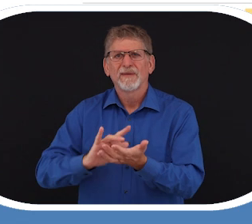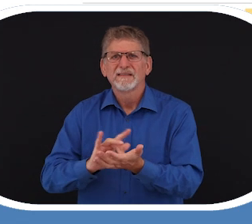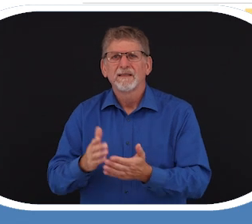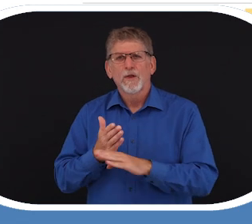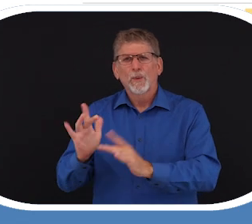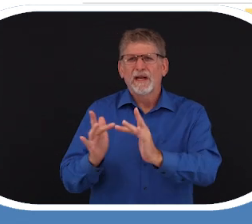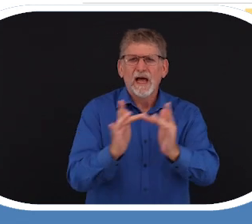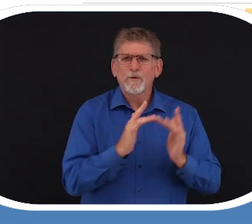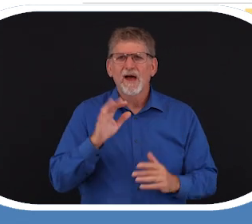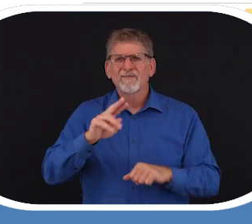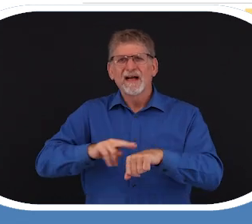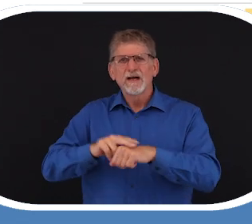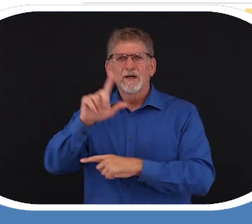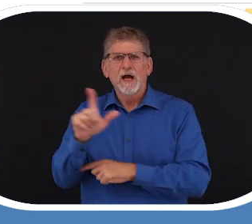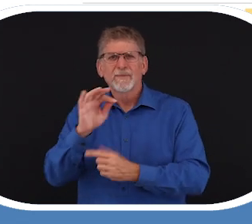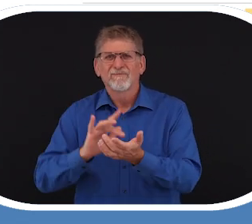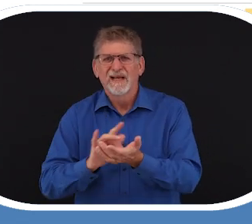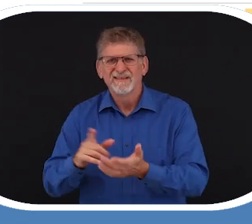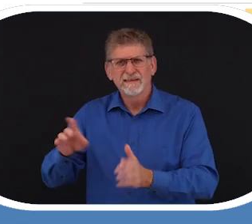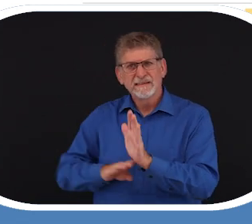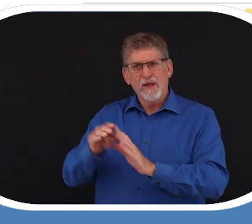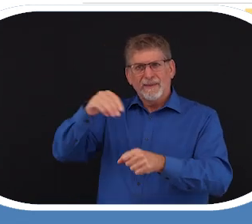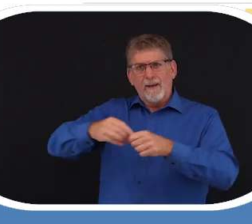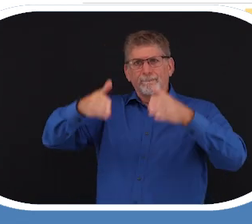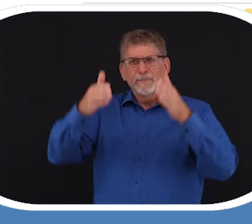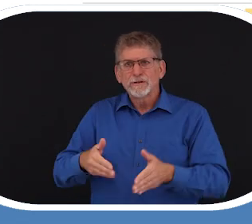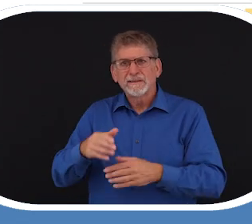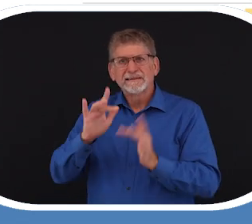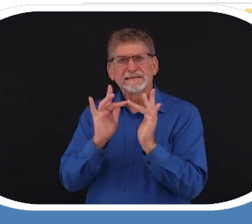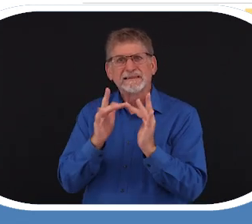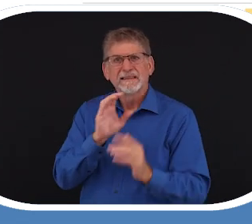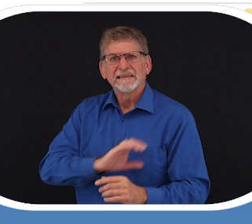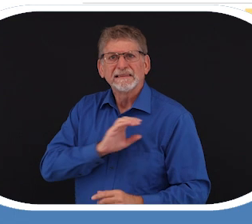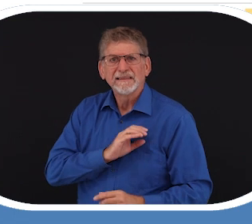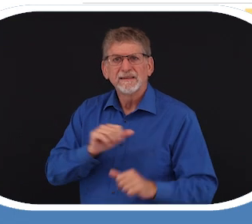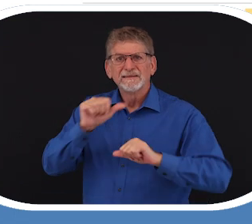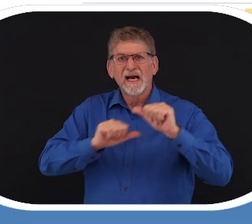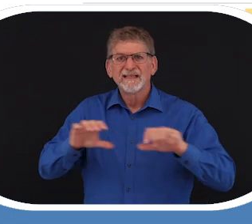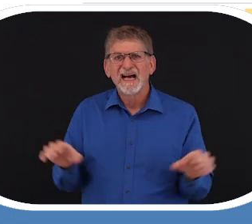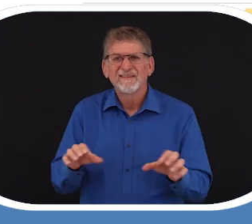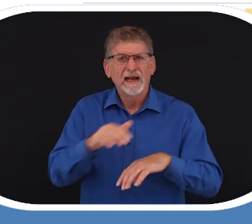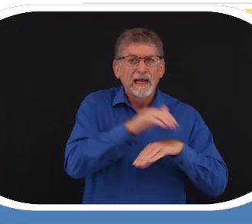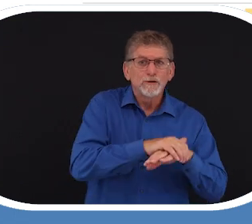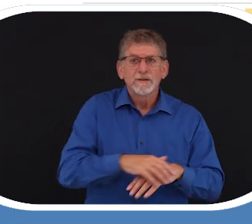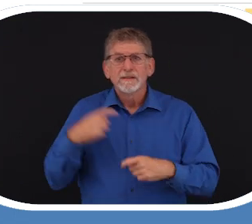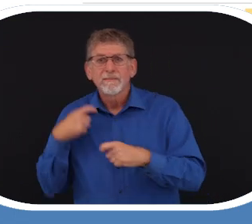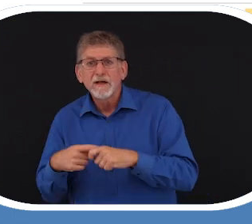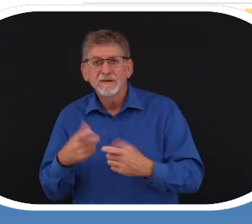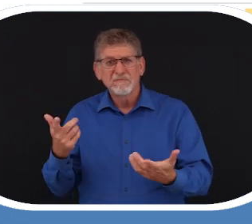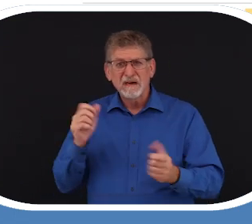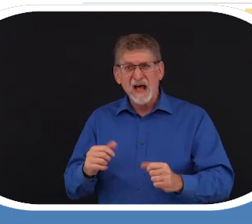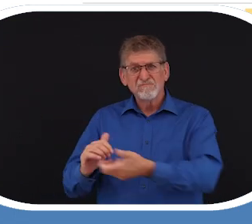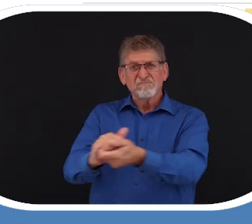the network of the National Library of Medicine, where they have developed in-person digital citizen scientist activities in English and in Spanish. They've